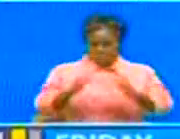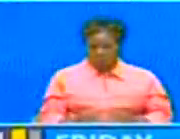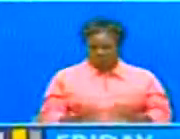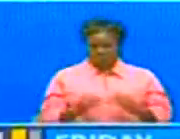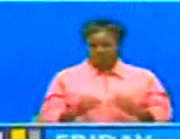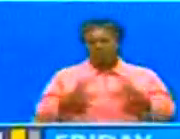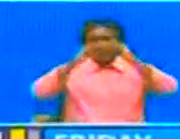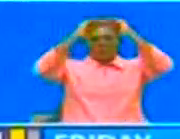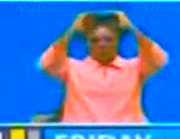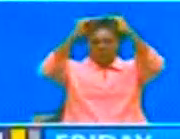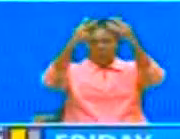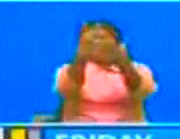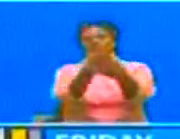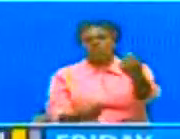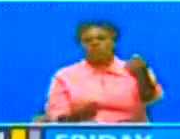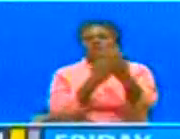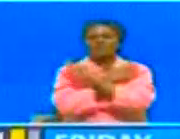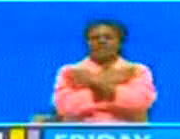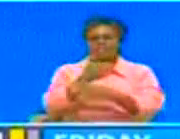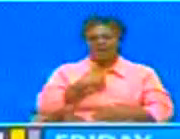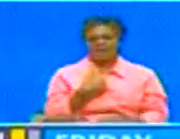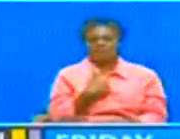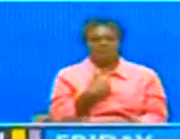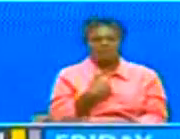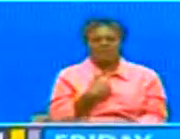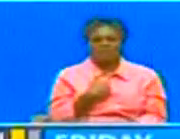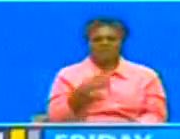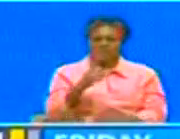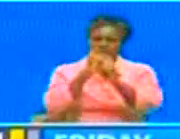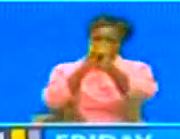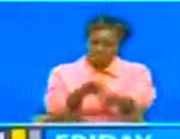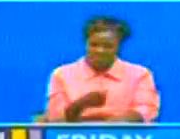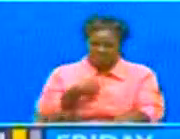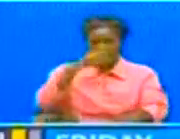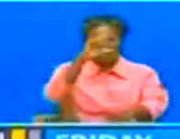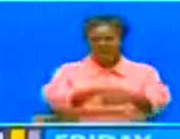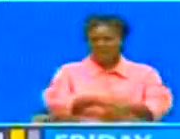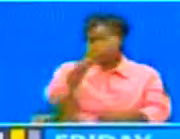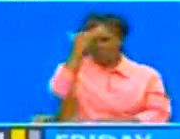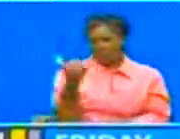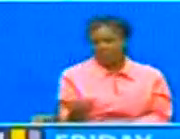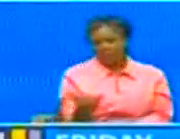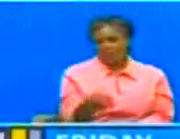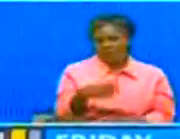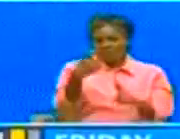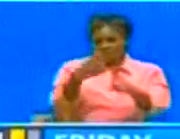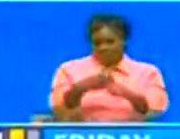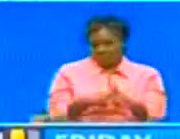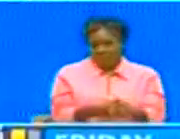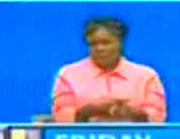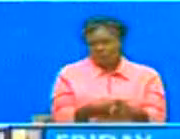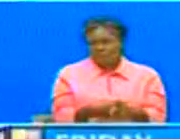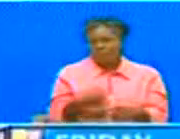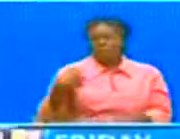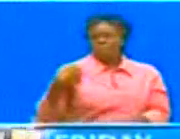very high on top. Okay, okay. And I find it very rewarding mm-hmm. because from those who are